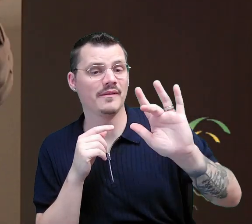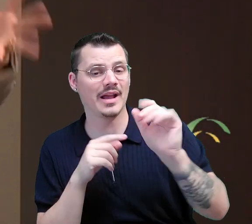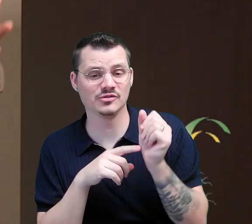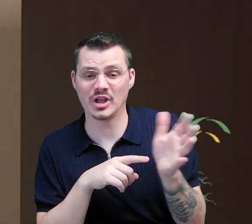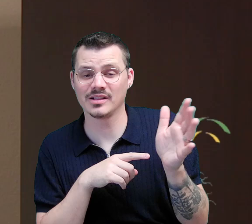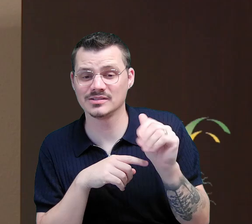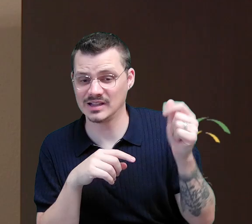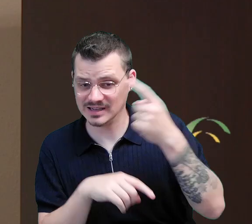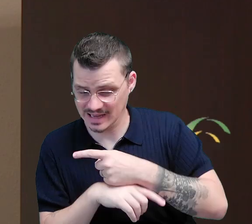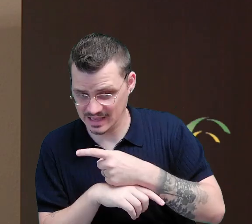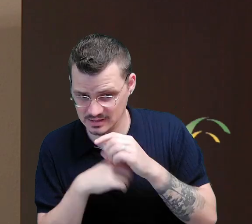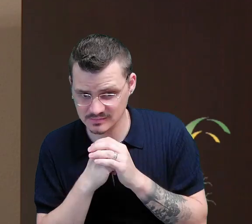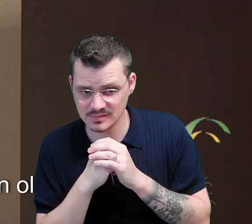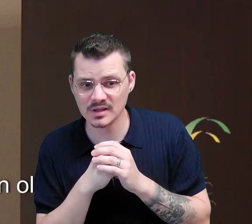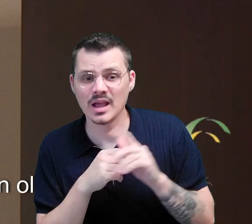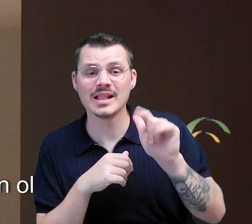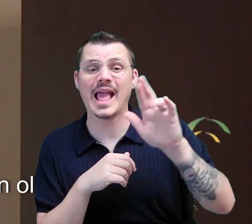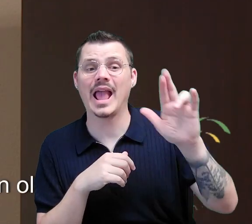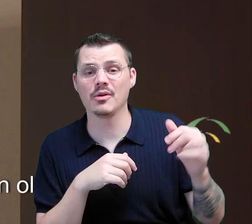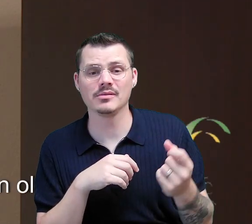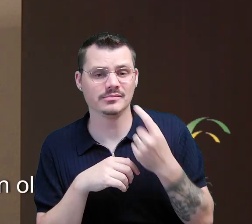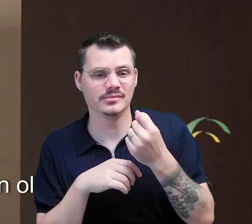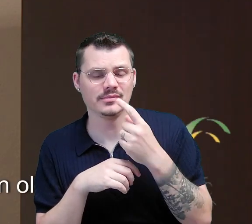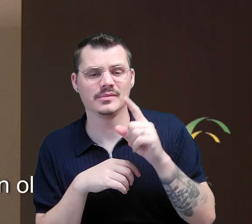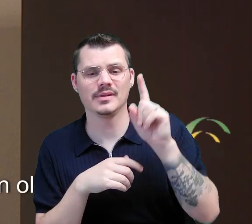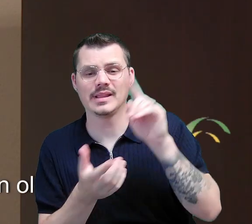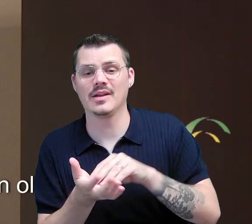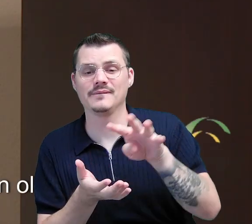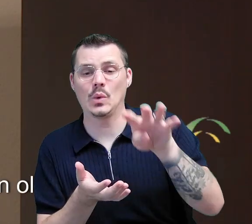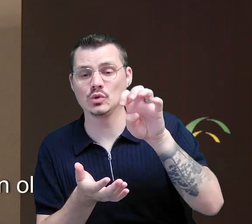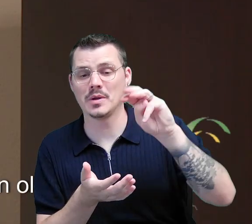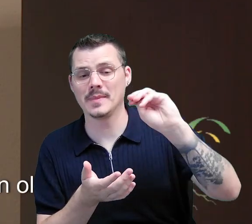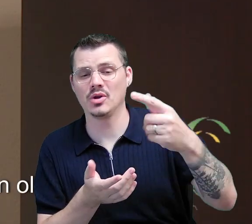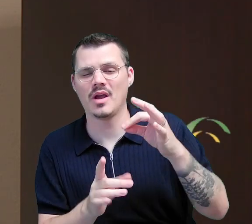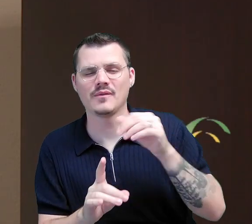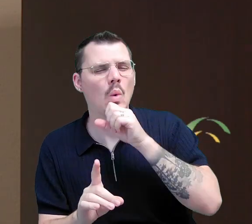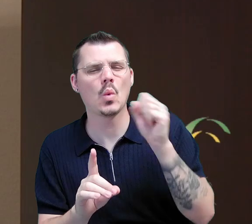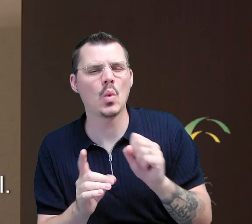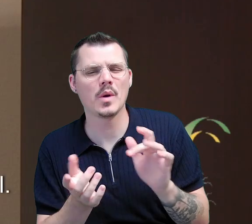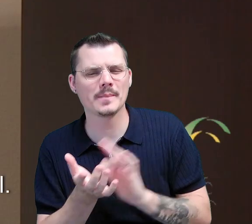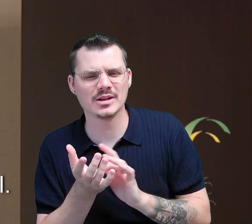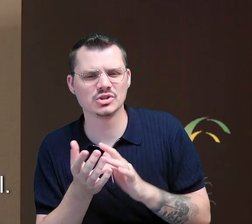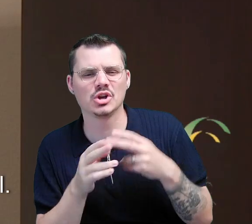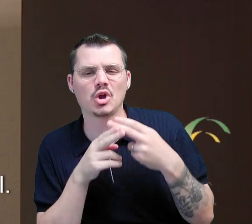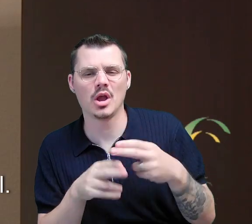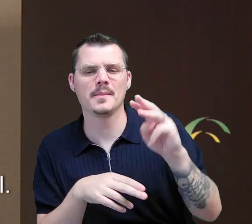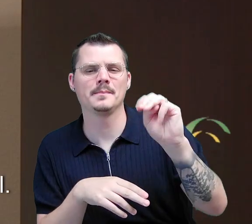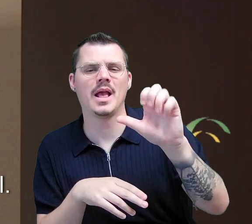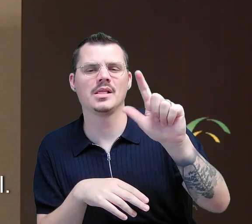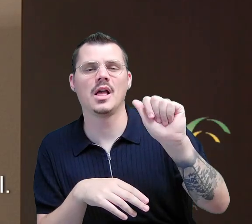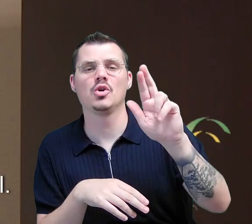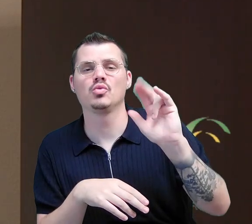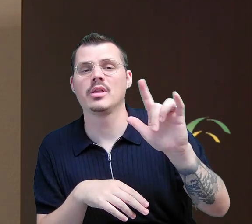25 ejaculations a day, Larry was taking 1,400 milligrams of an old medicine, I mentioned it before,